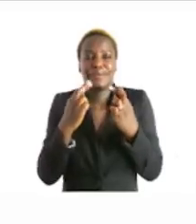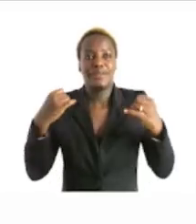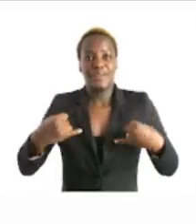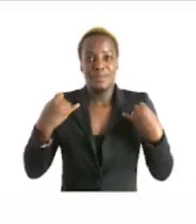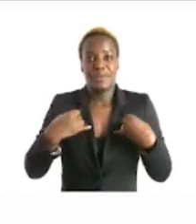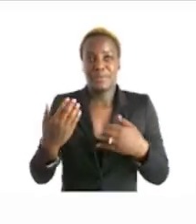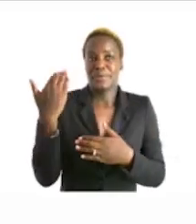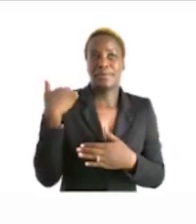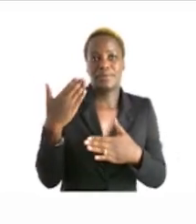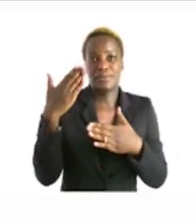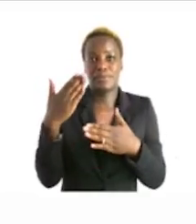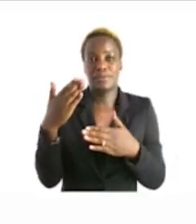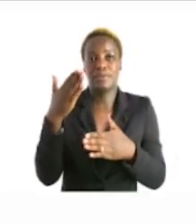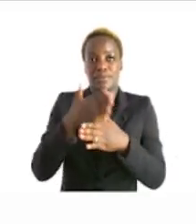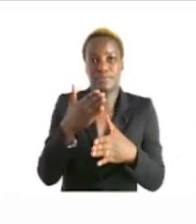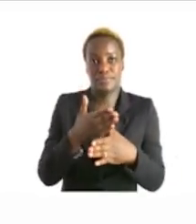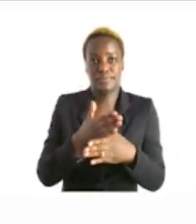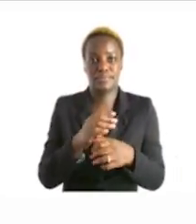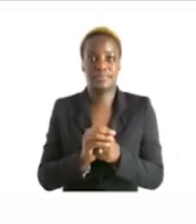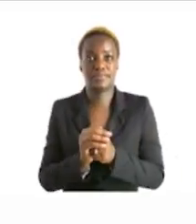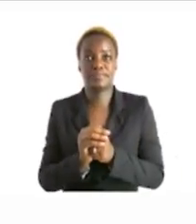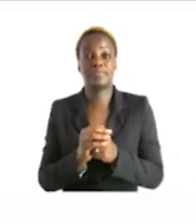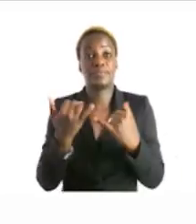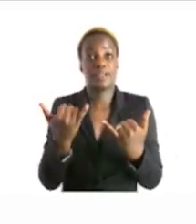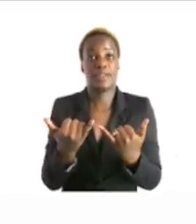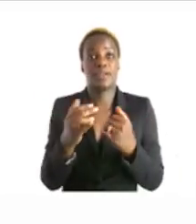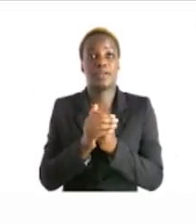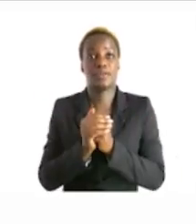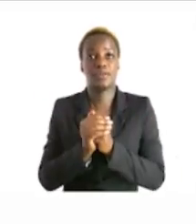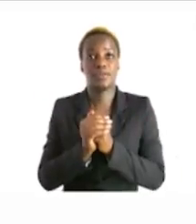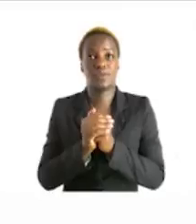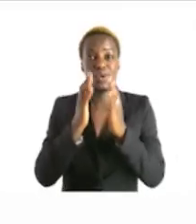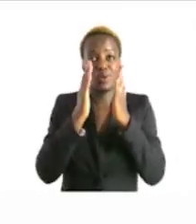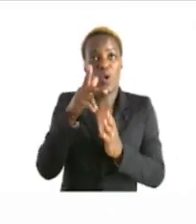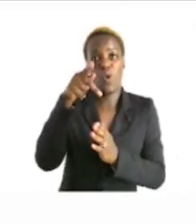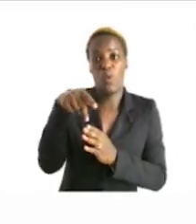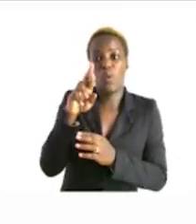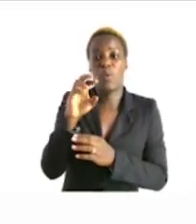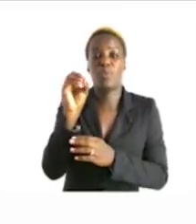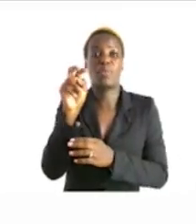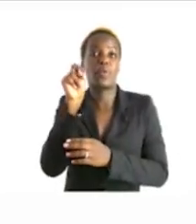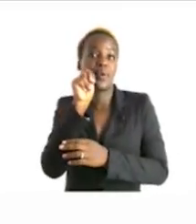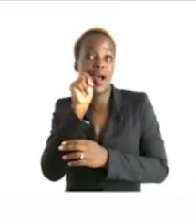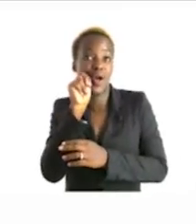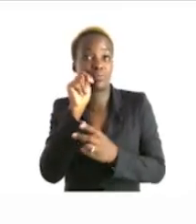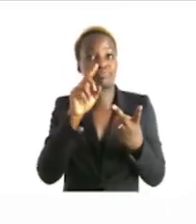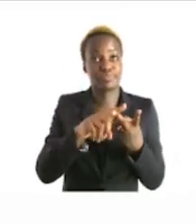lesson about nouns and adjectives now during this lesson we are going to look at pronouns and verbs